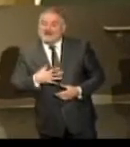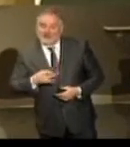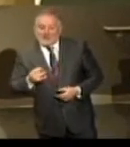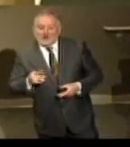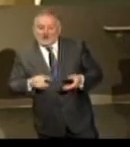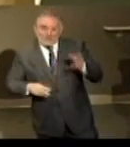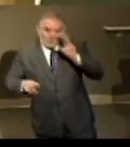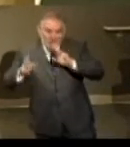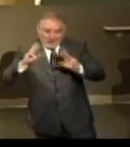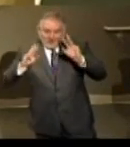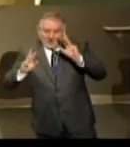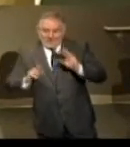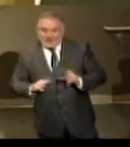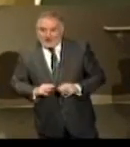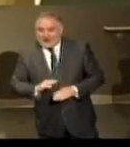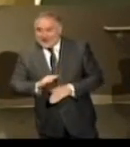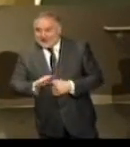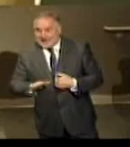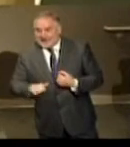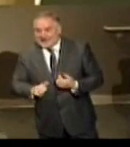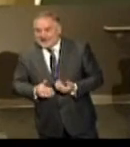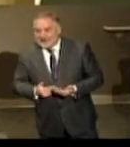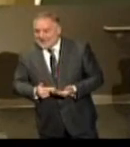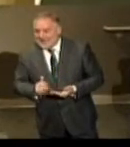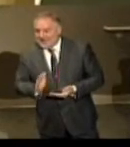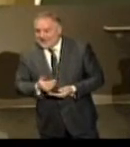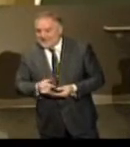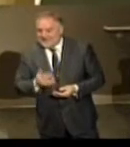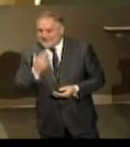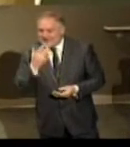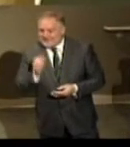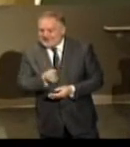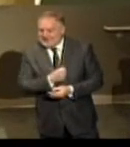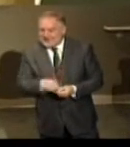I mean, our favorite song is, "Why pray when you can worry?"